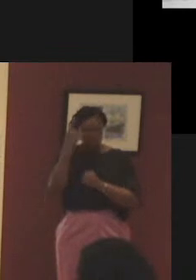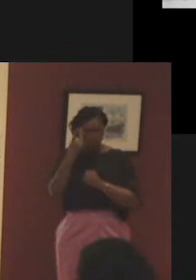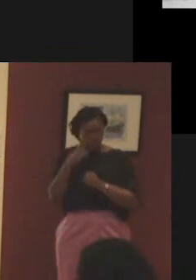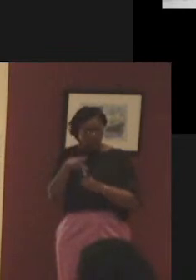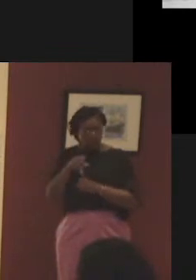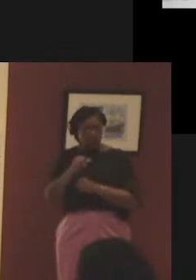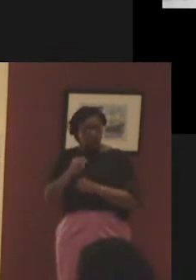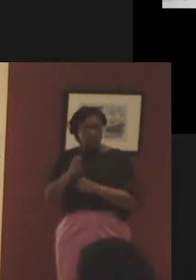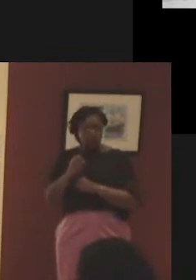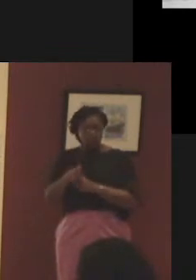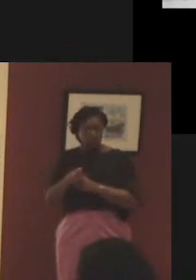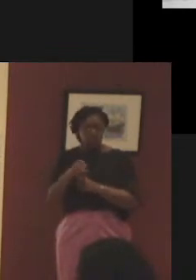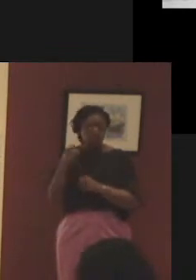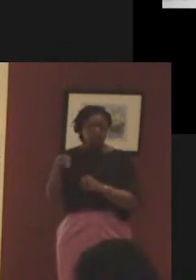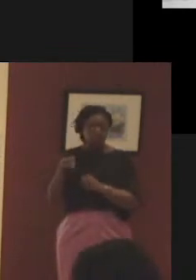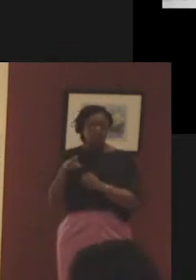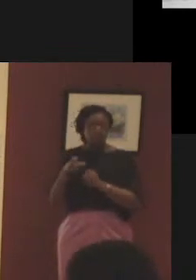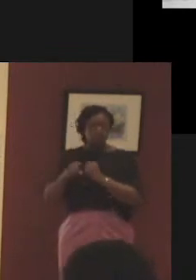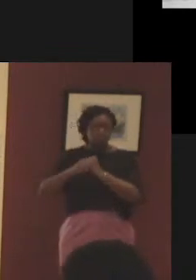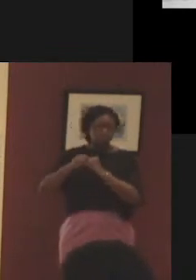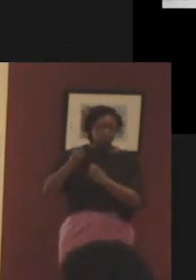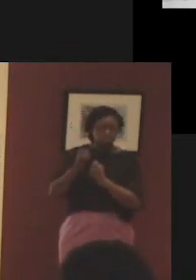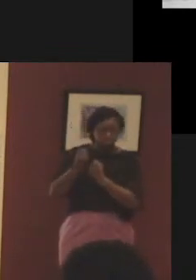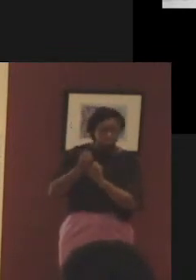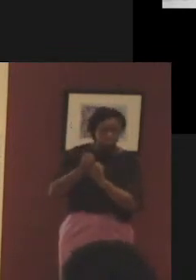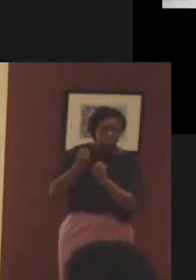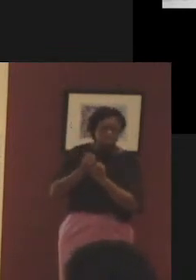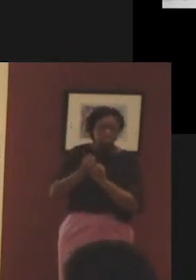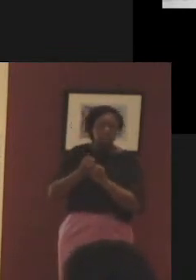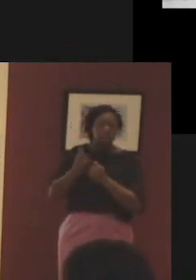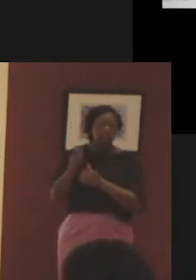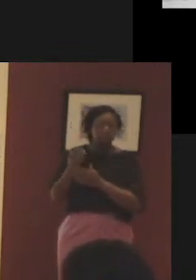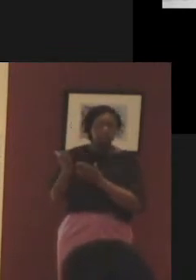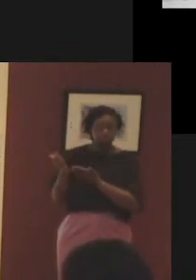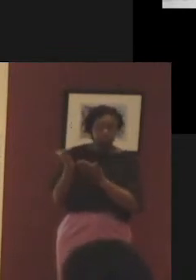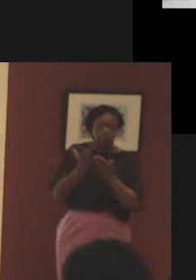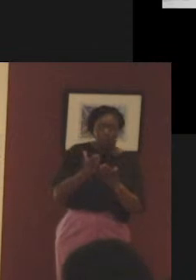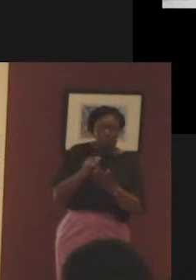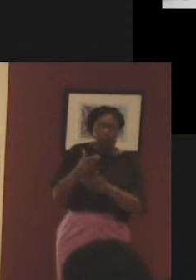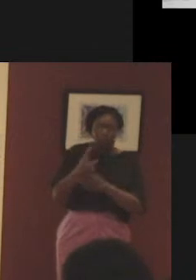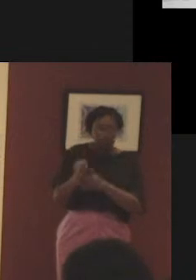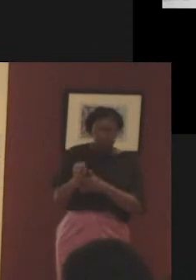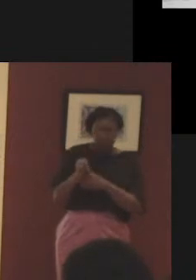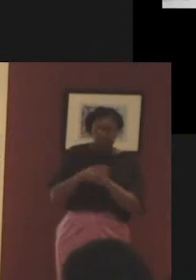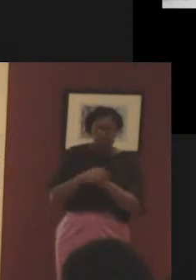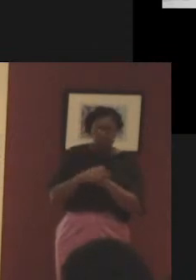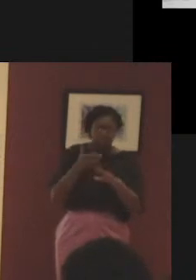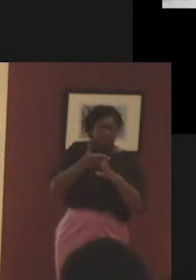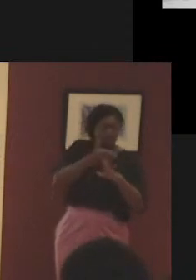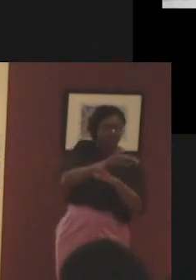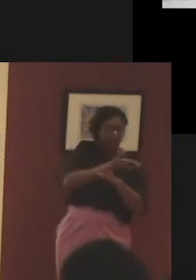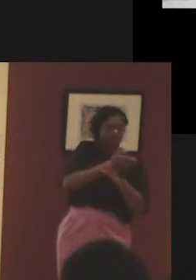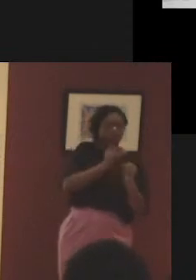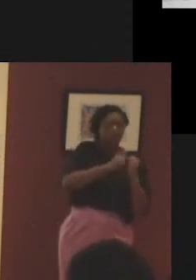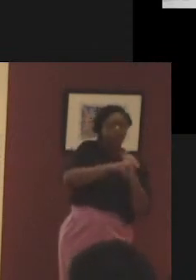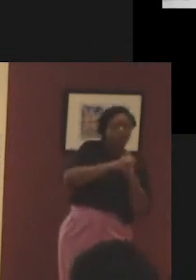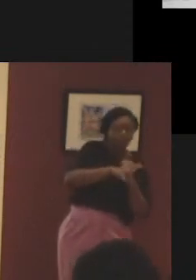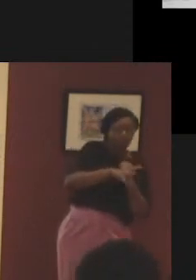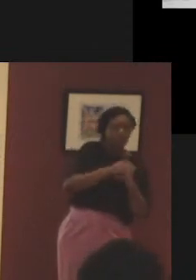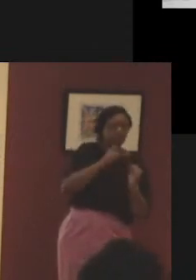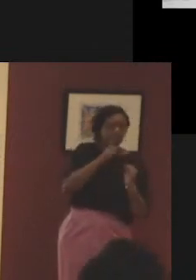of legally issued guns, protesters across the Jim Crow South promoted nonviolent action, right, through freedom